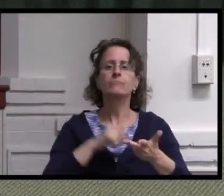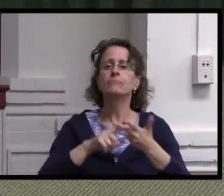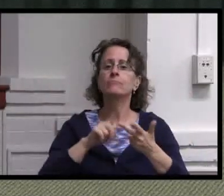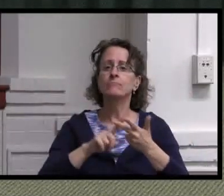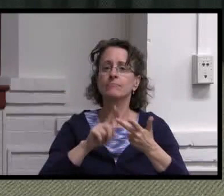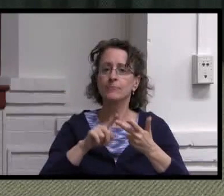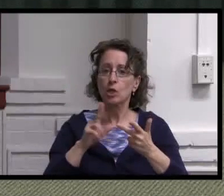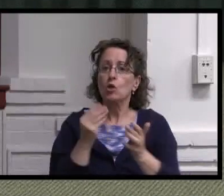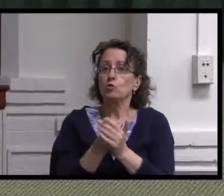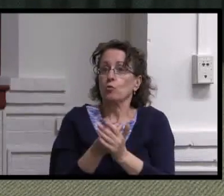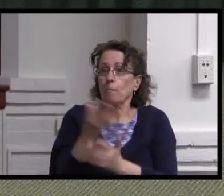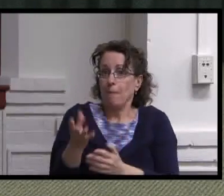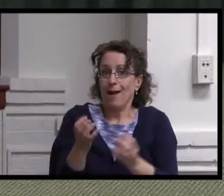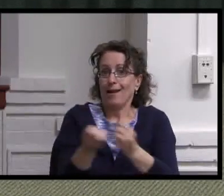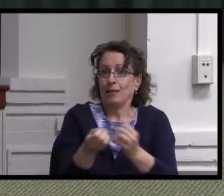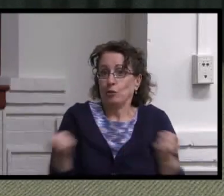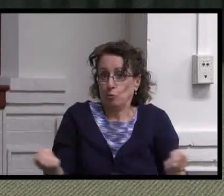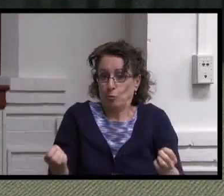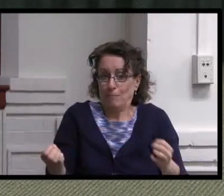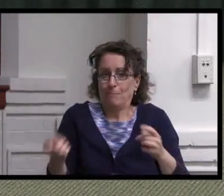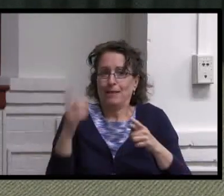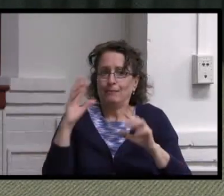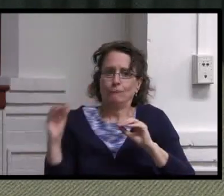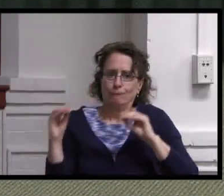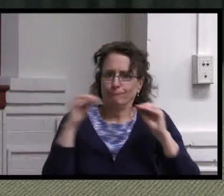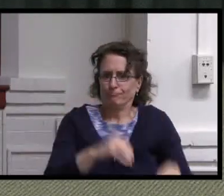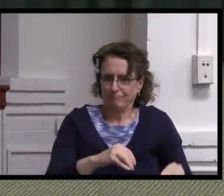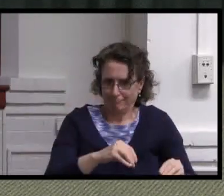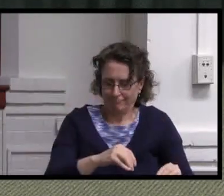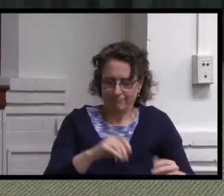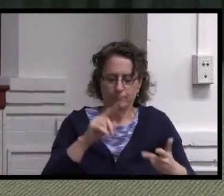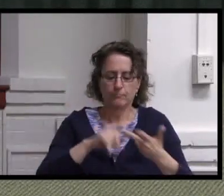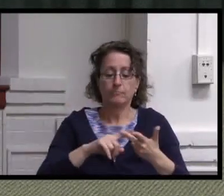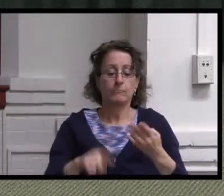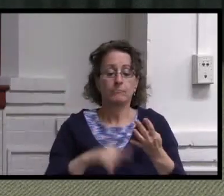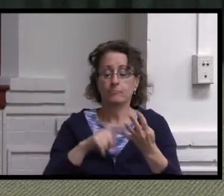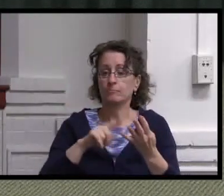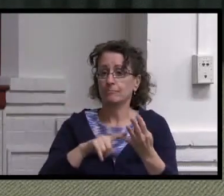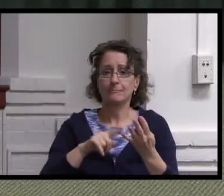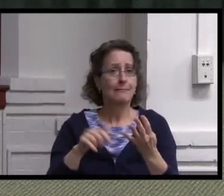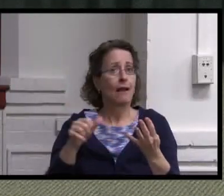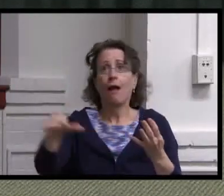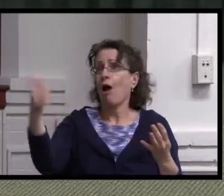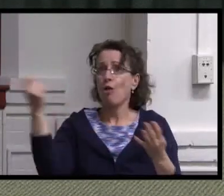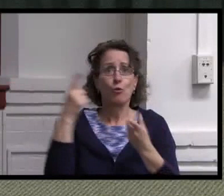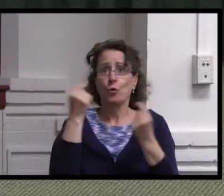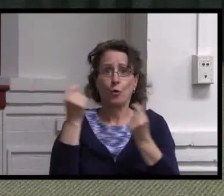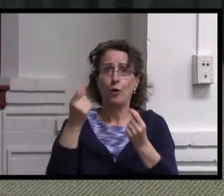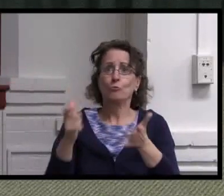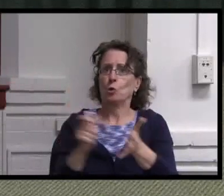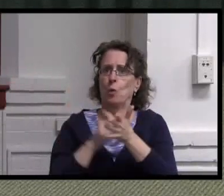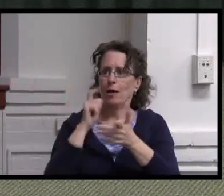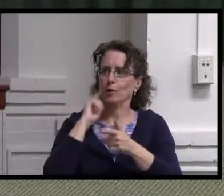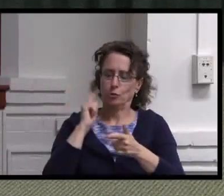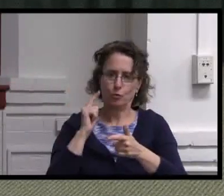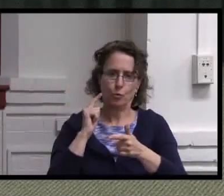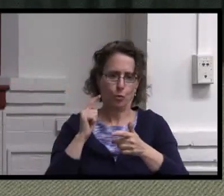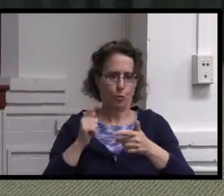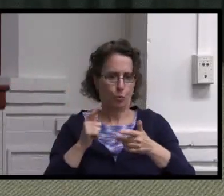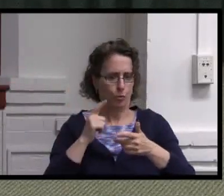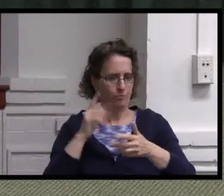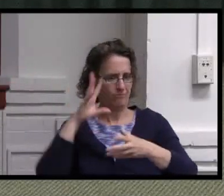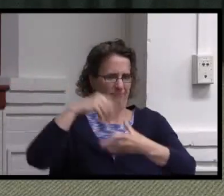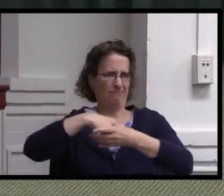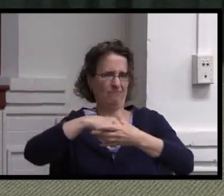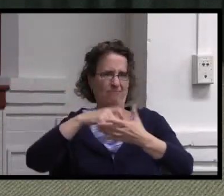emergency generator as specified. And four, take any other actions necessary to complete the upgrade of the Welcome Center